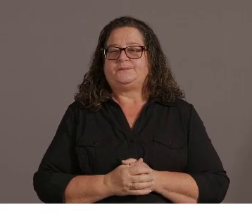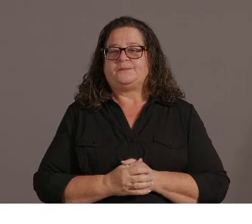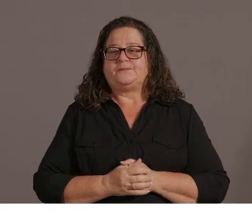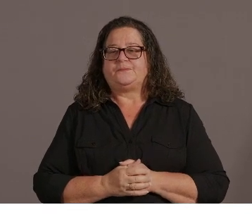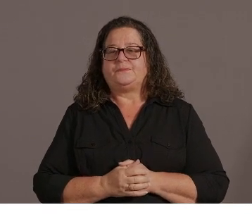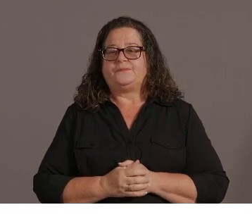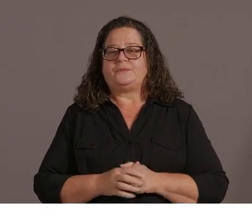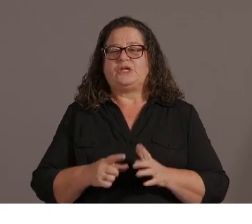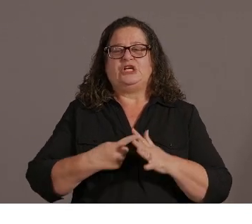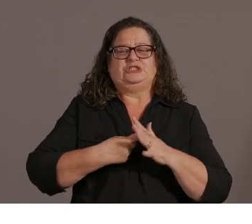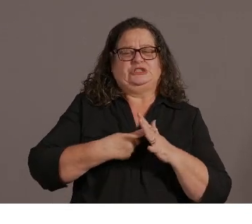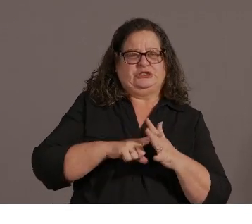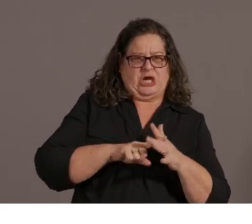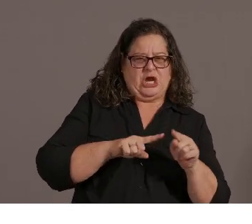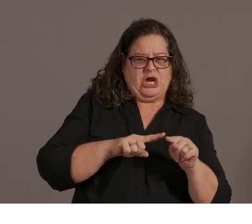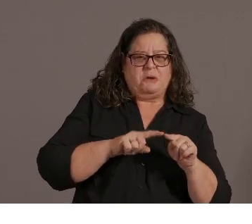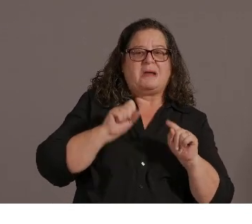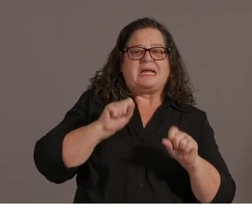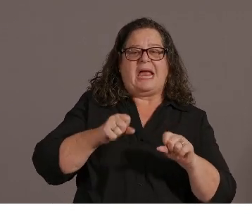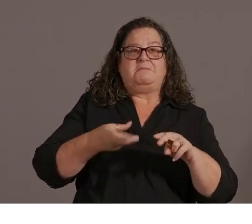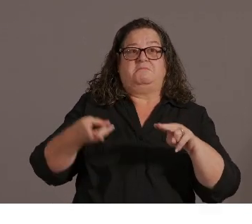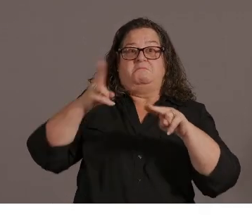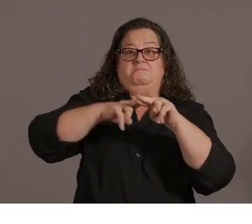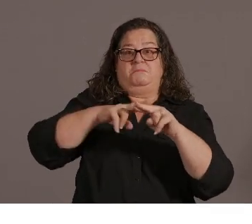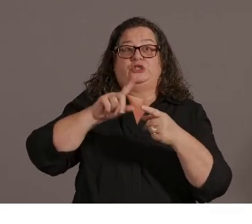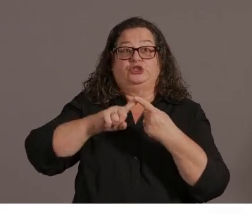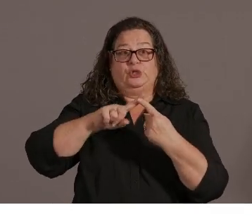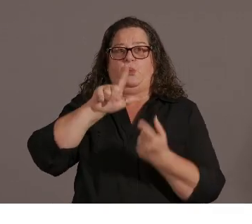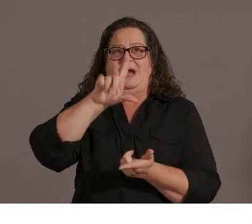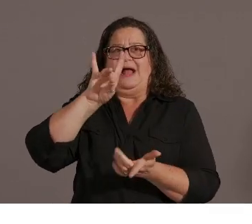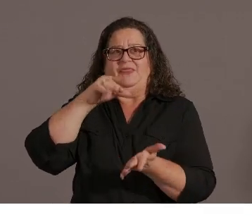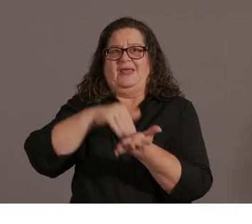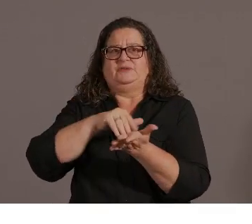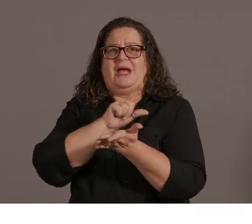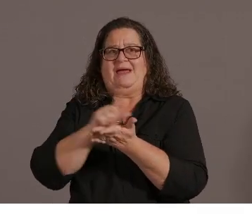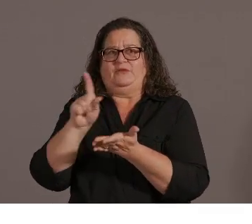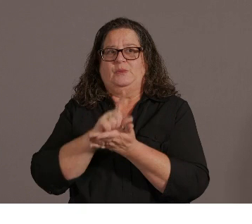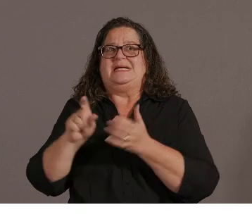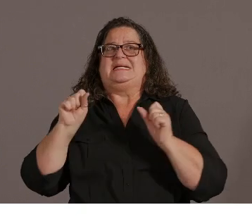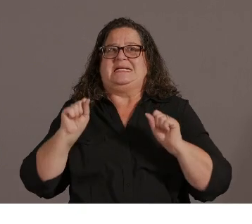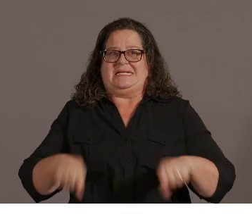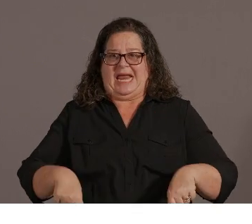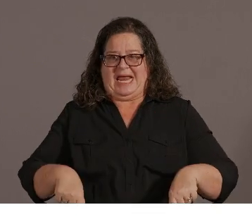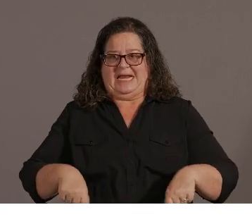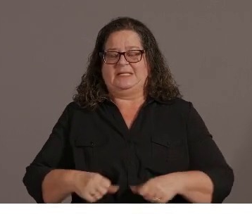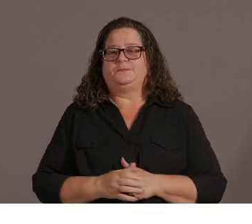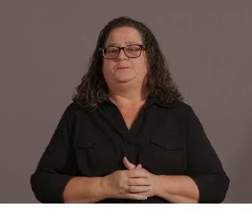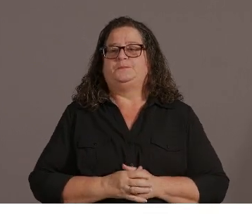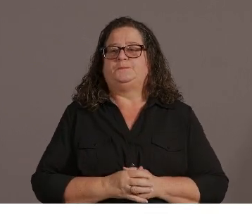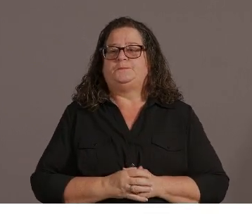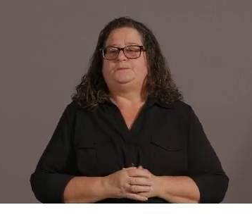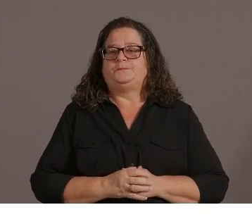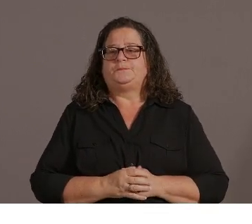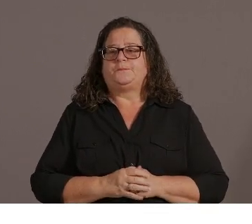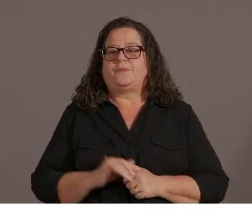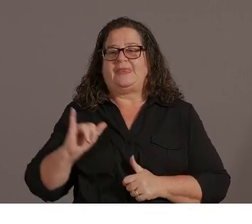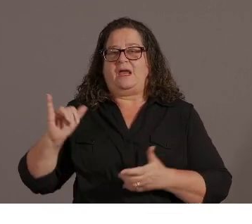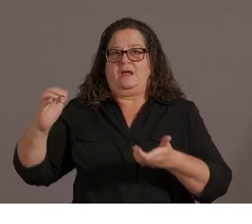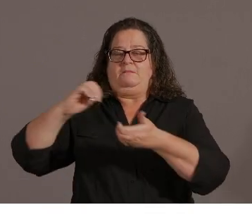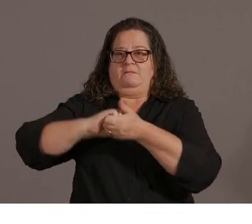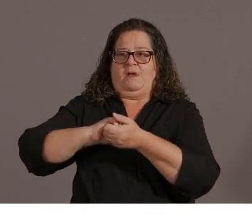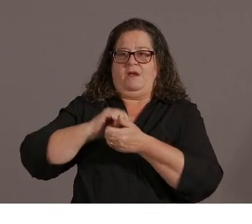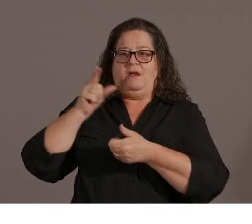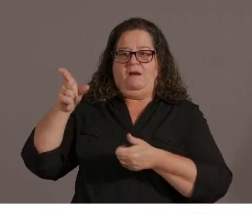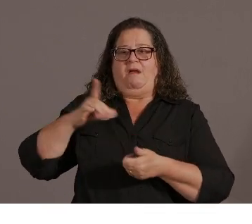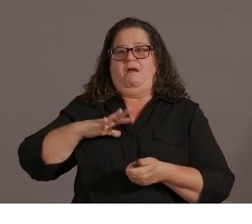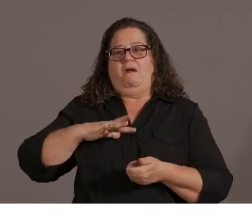28,000 appointments per week, or 4,000 appointments per day. This is a really cool partnership with Yuma County, the city of